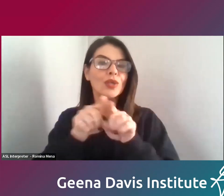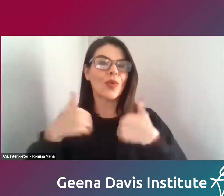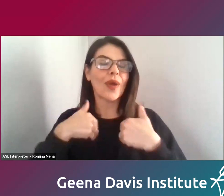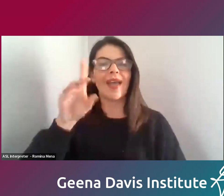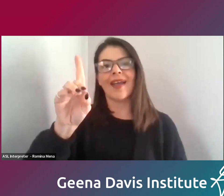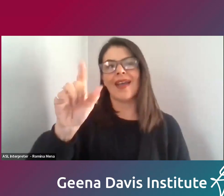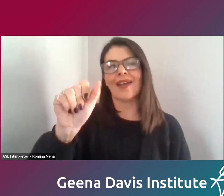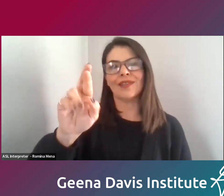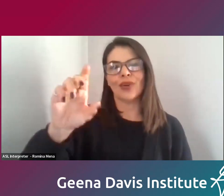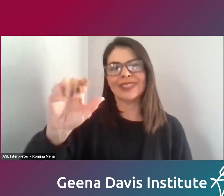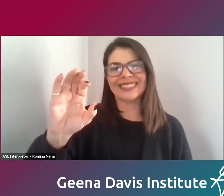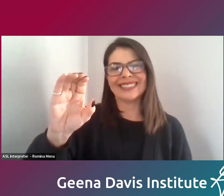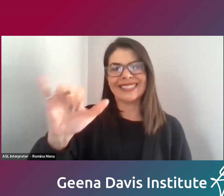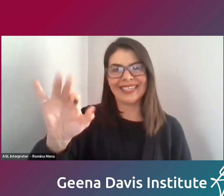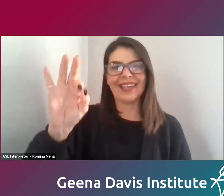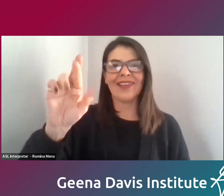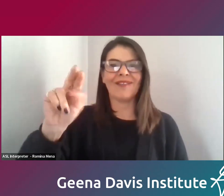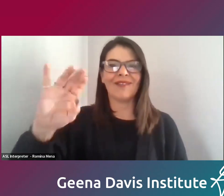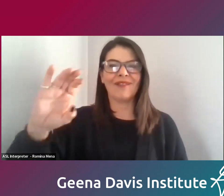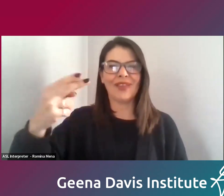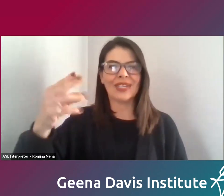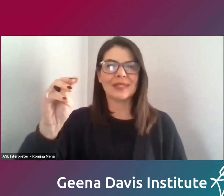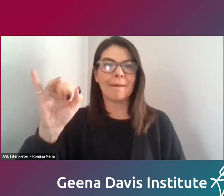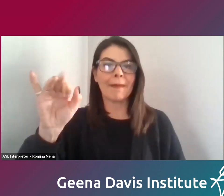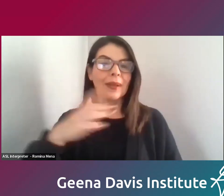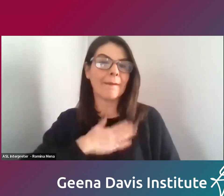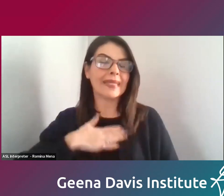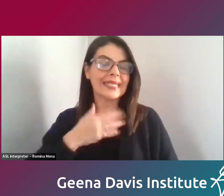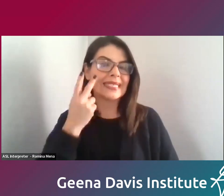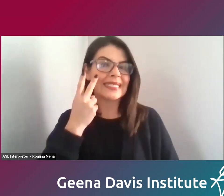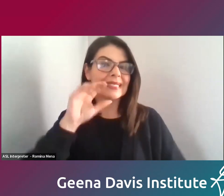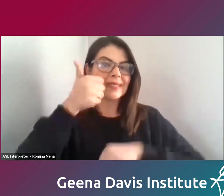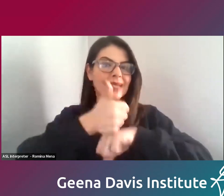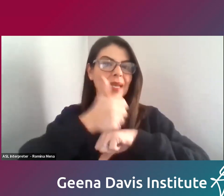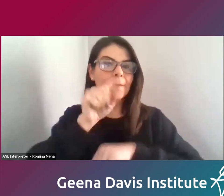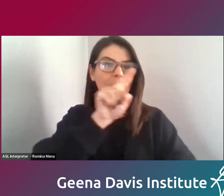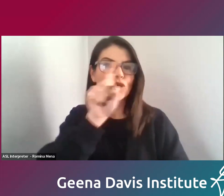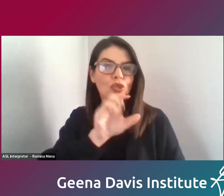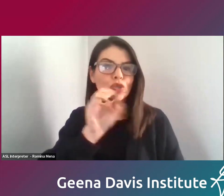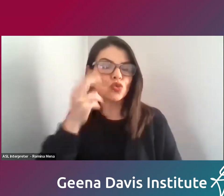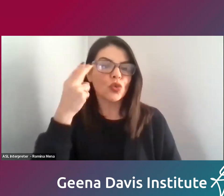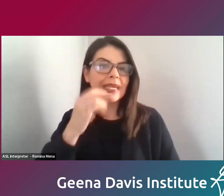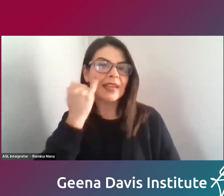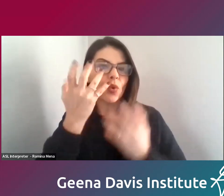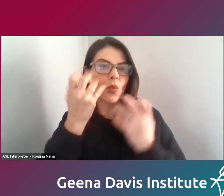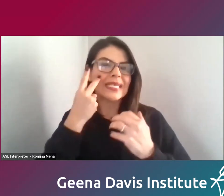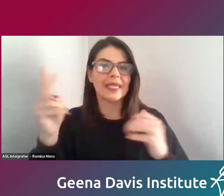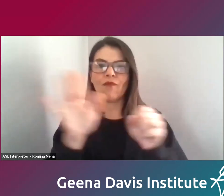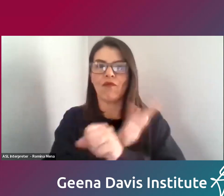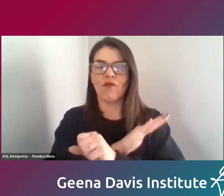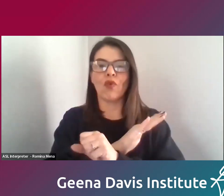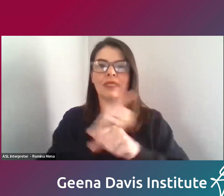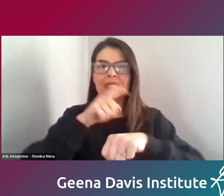French Meyerson. Please make sure to set your Zoom view to gallery if you would like to see them for the entirety of the